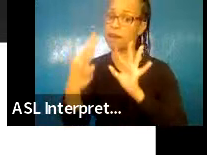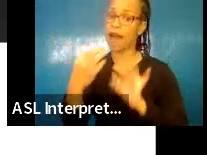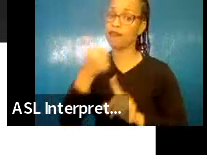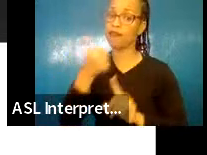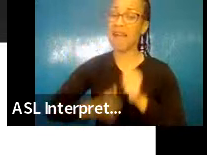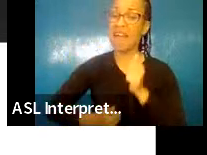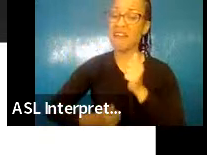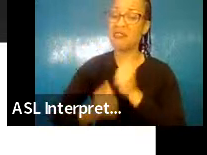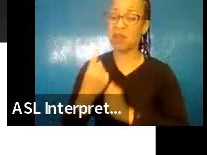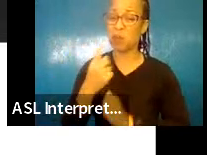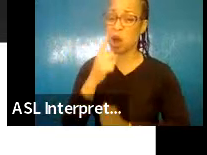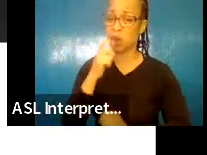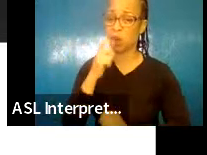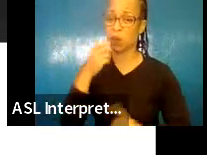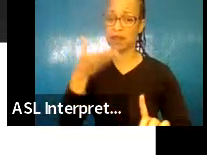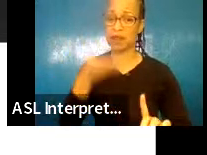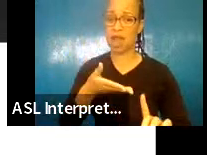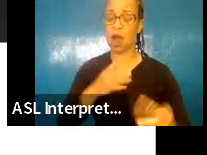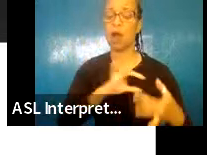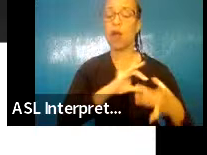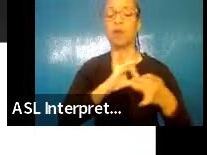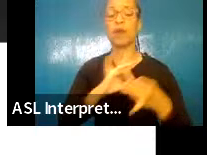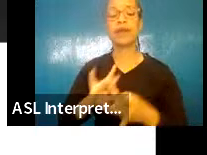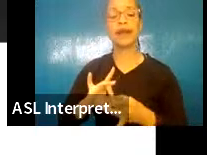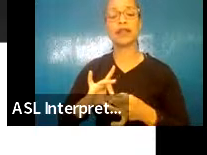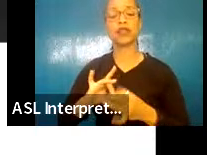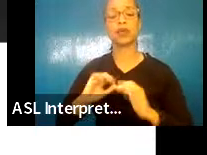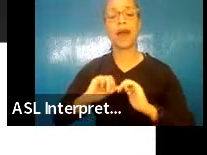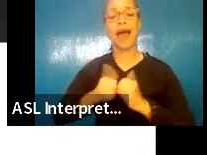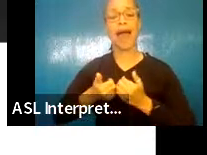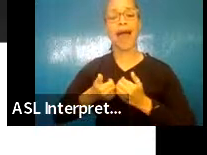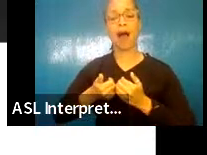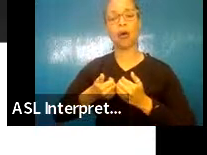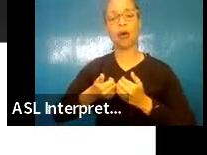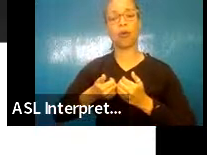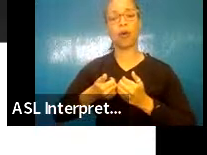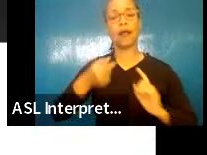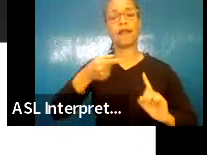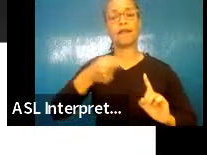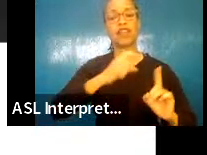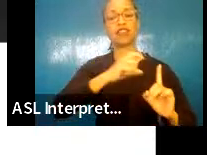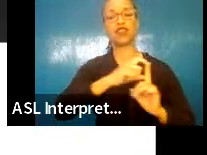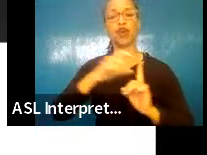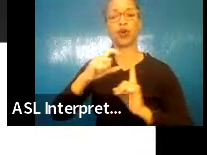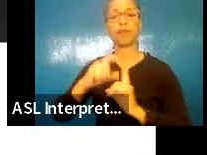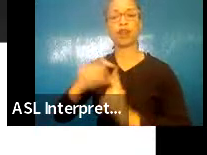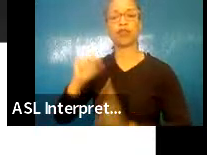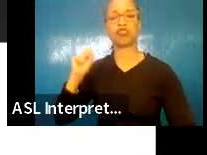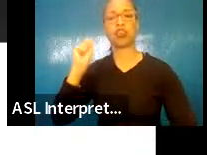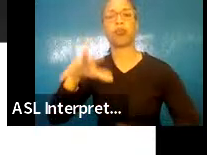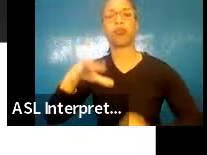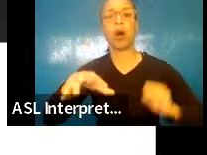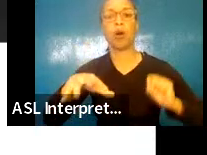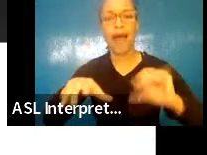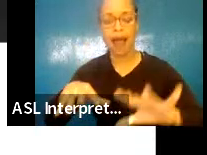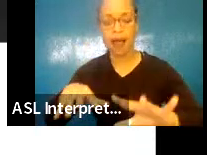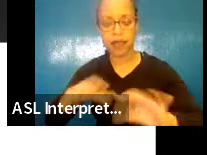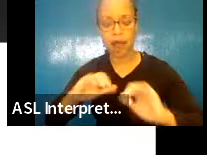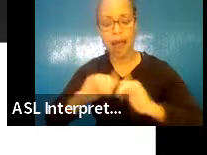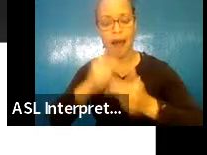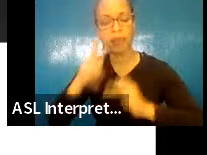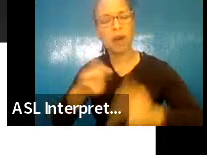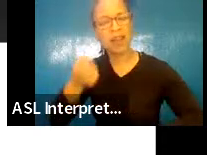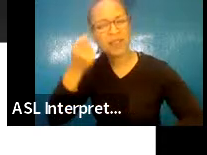who was there about how these terms that are thrown out there are understood in the